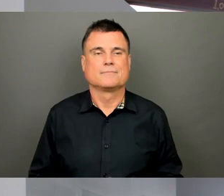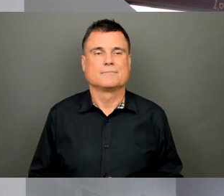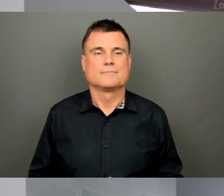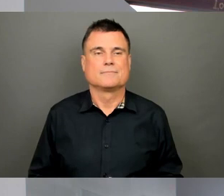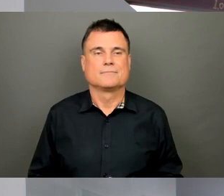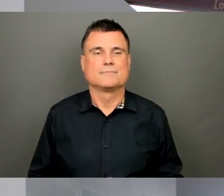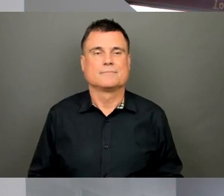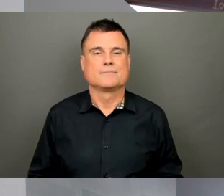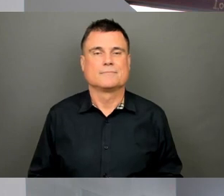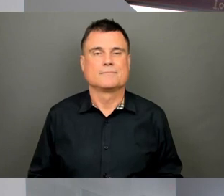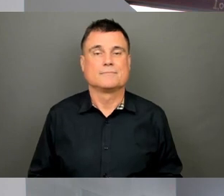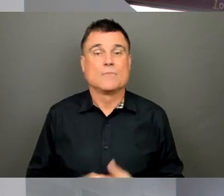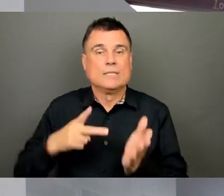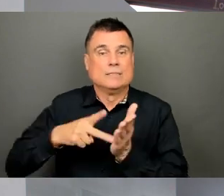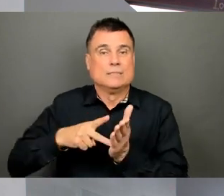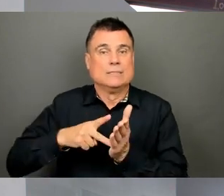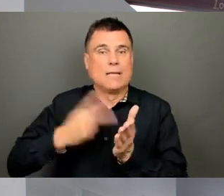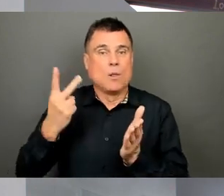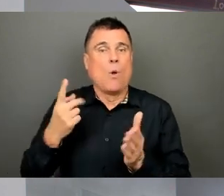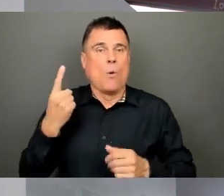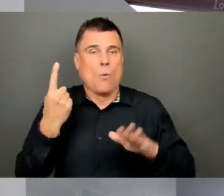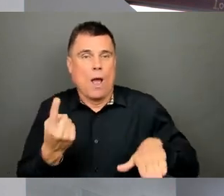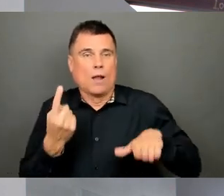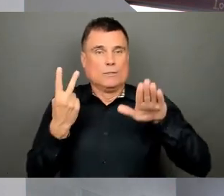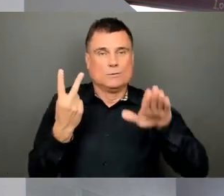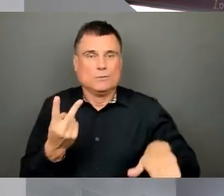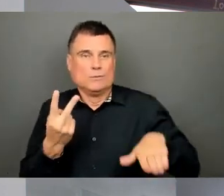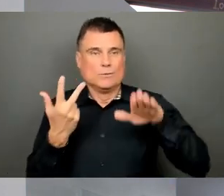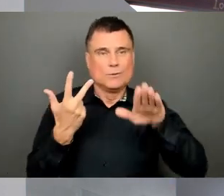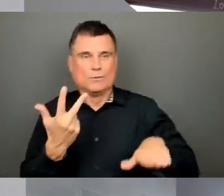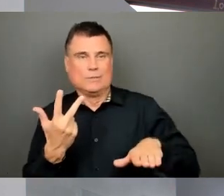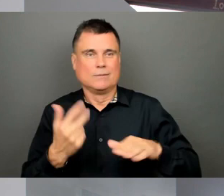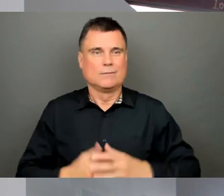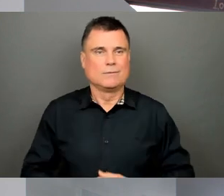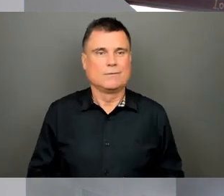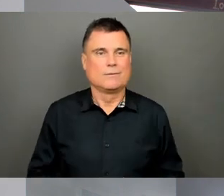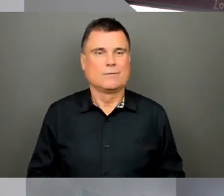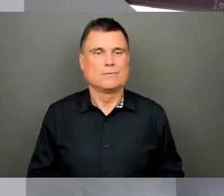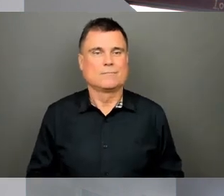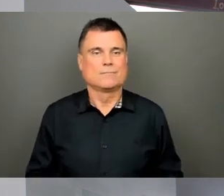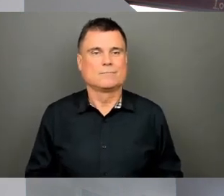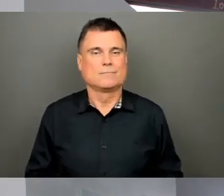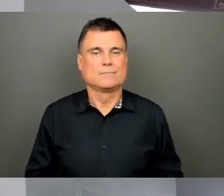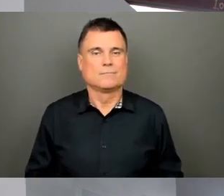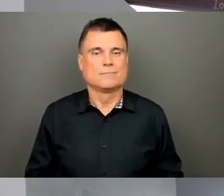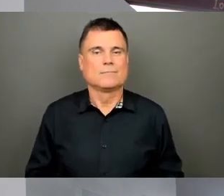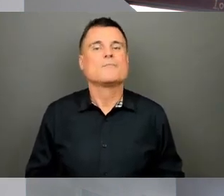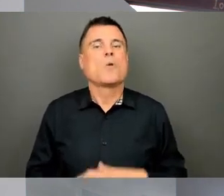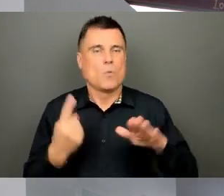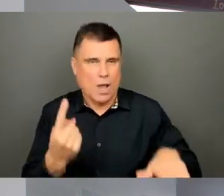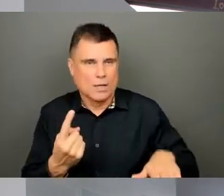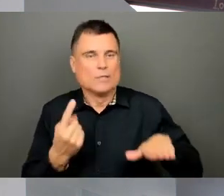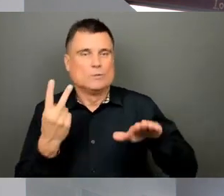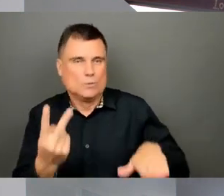me, flex. Doubles. 1, 2, 3, 4, 5, 6, 7, 8. 1,